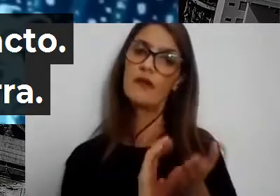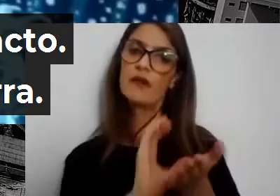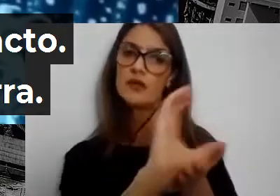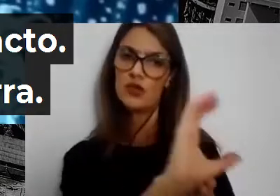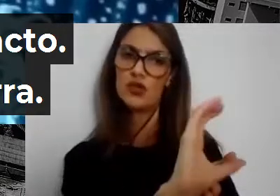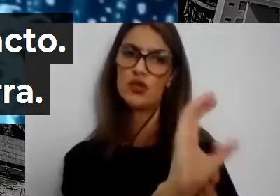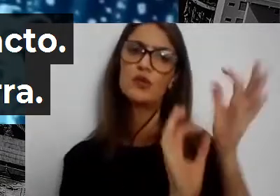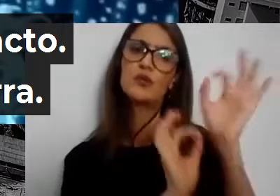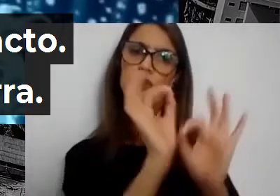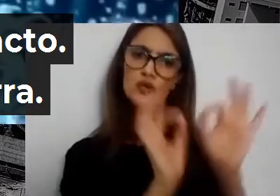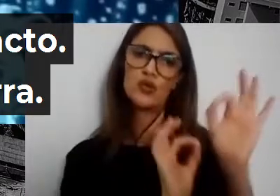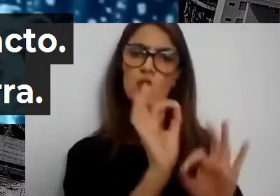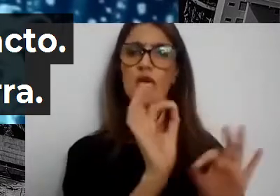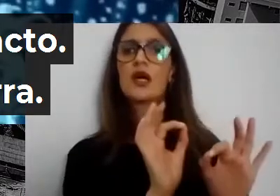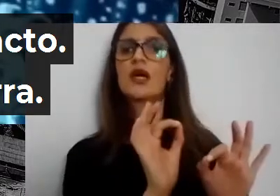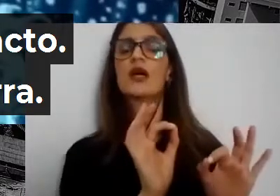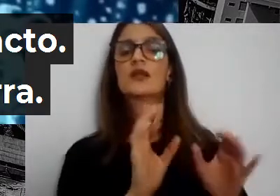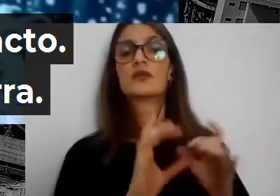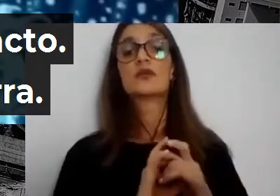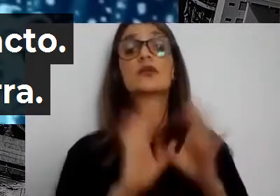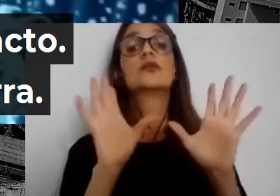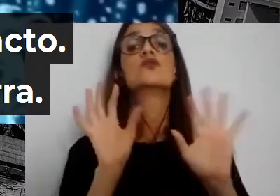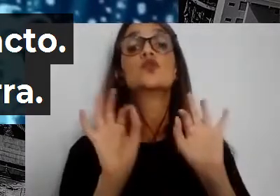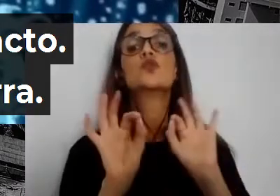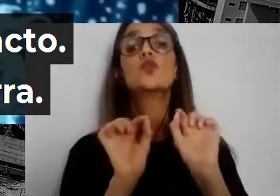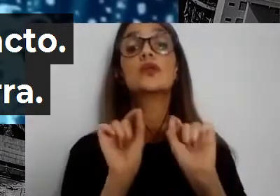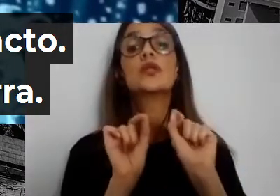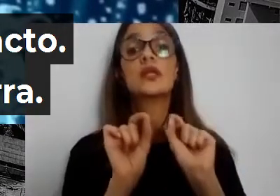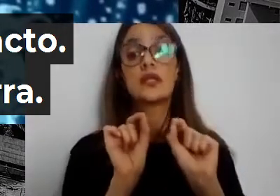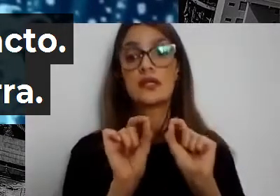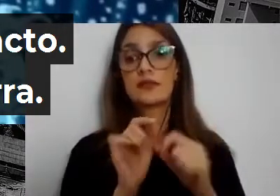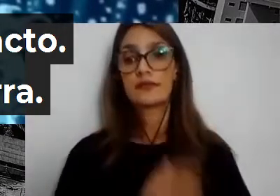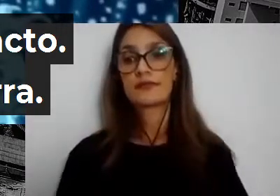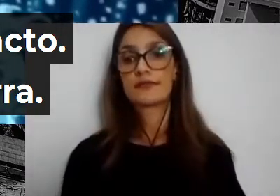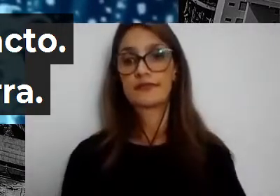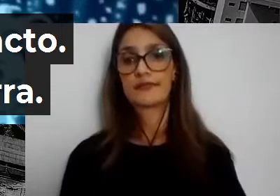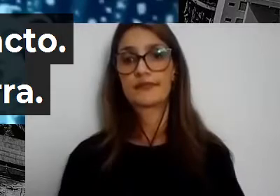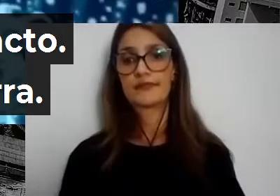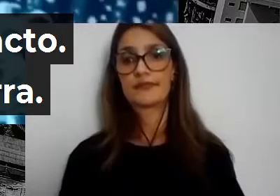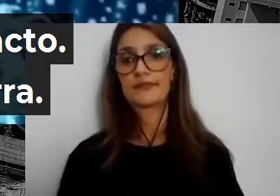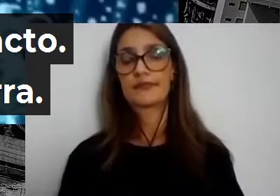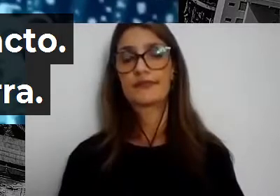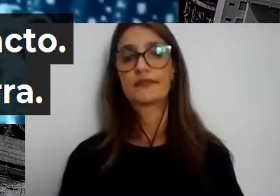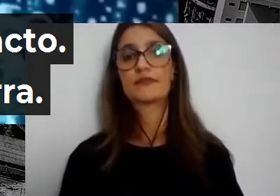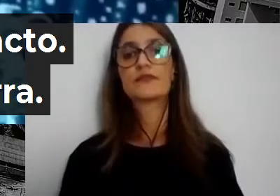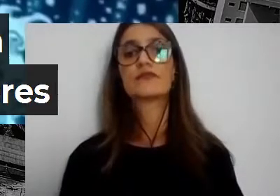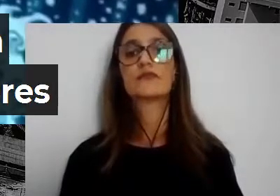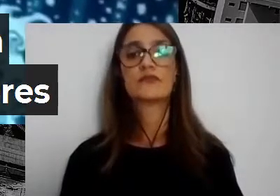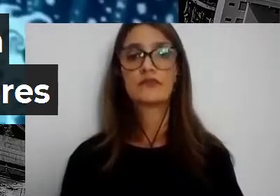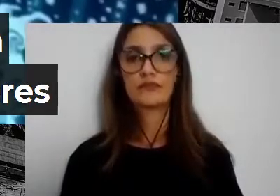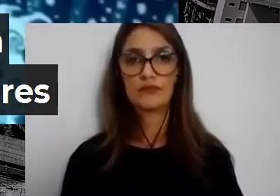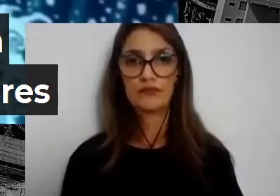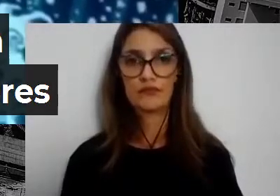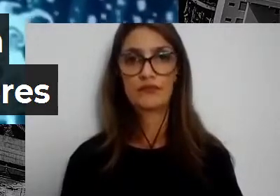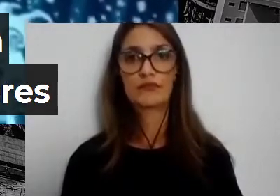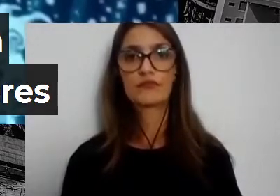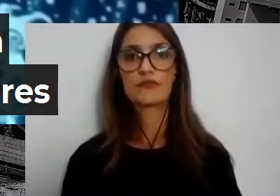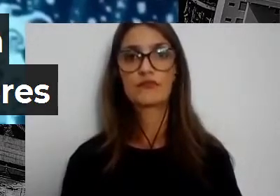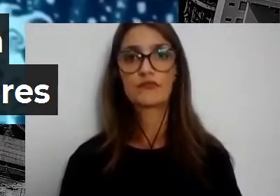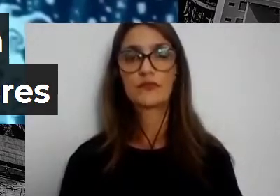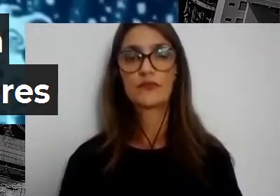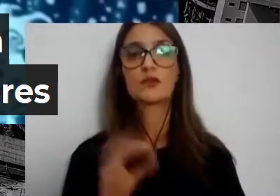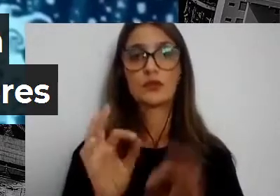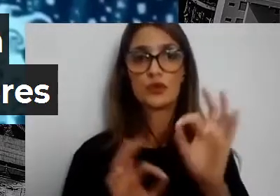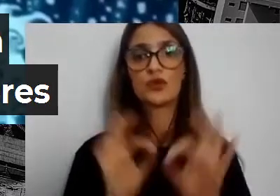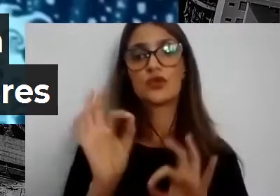scope of impact, a project that can restore 50 hectares of land. But if you use an example